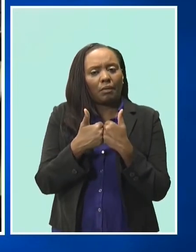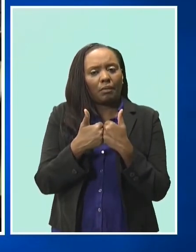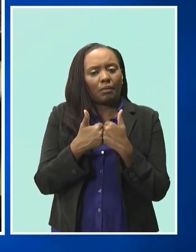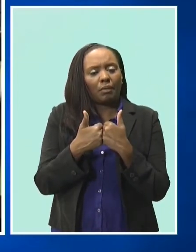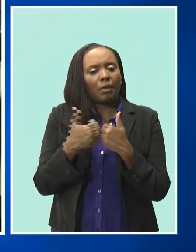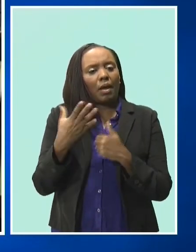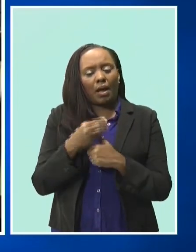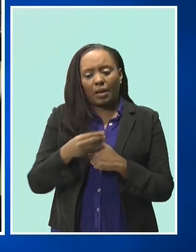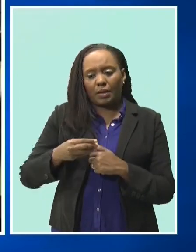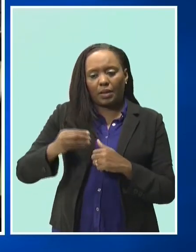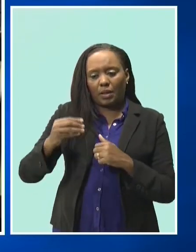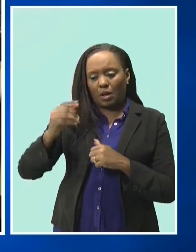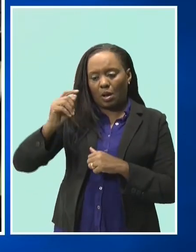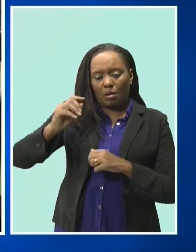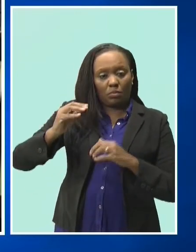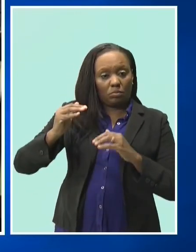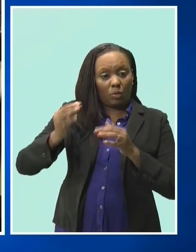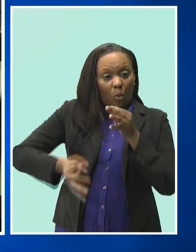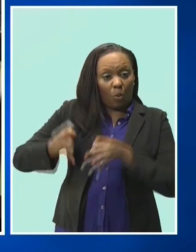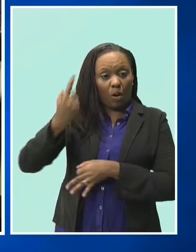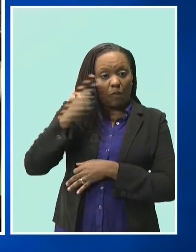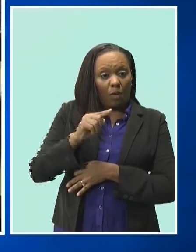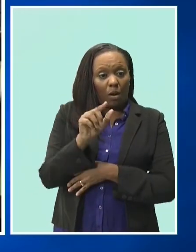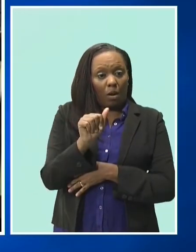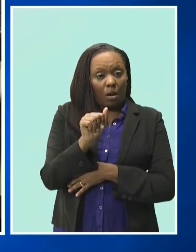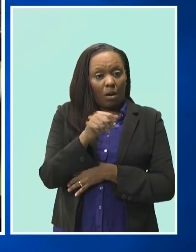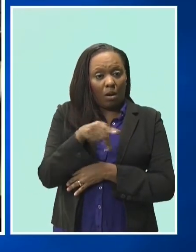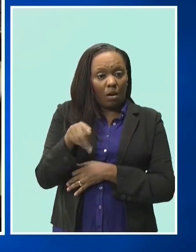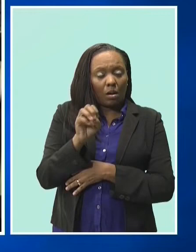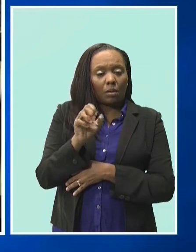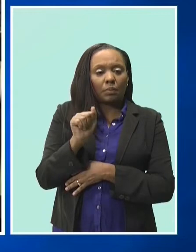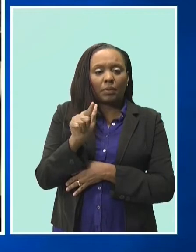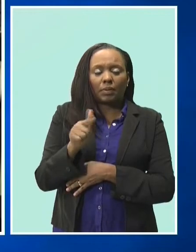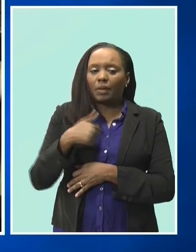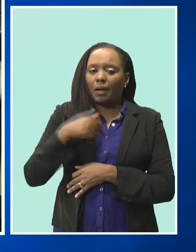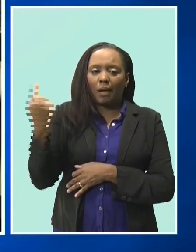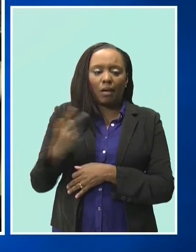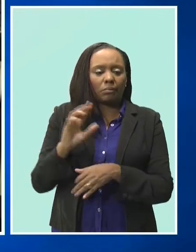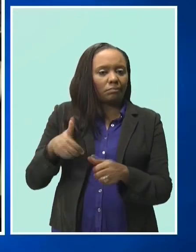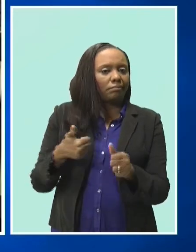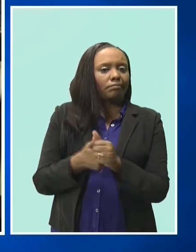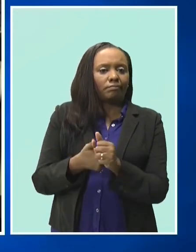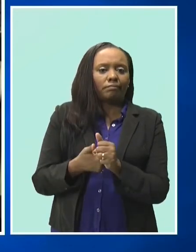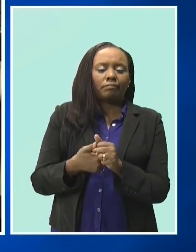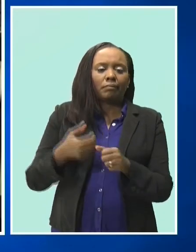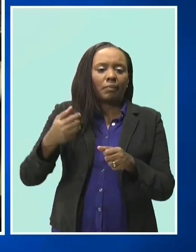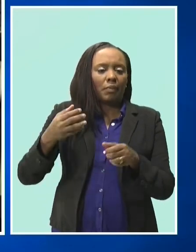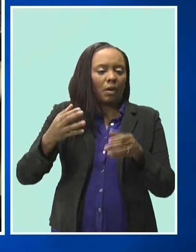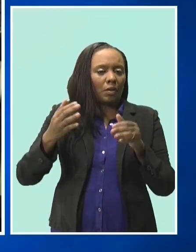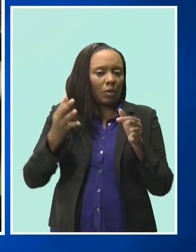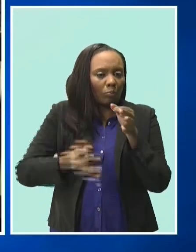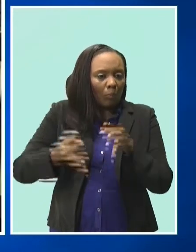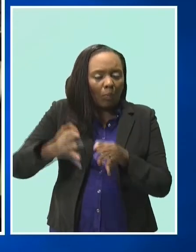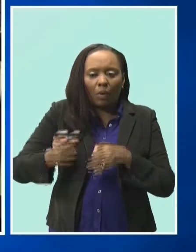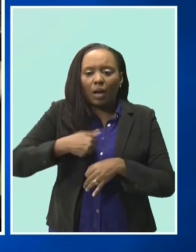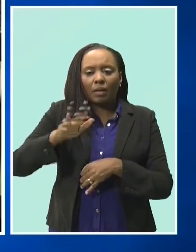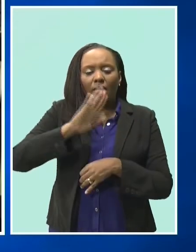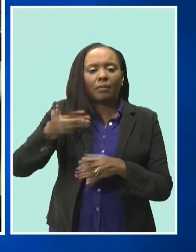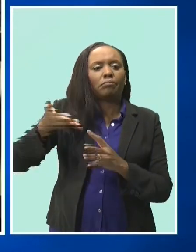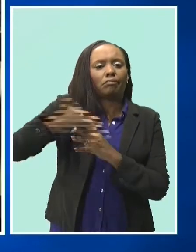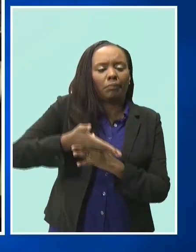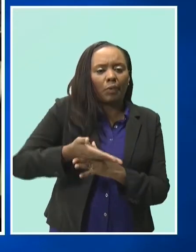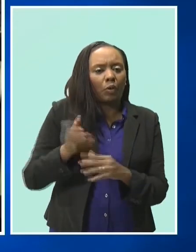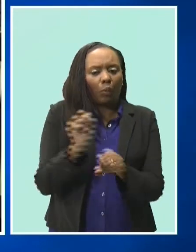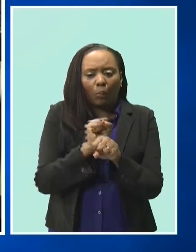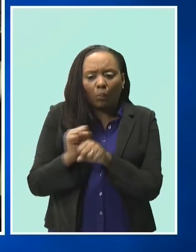Appeal. I have complied always with the rulings of the courts. I have never interfered, intervened, or intruded in